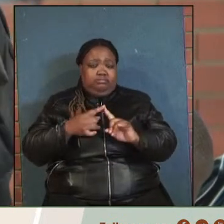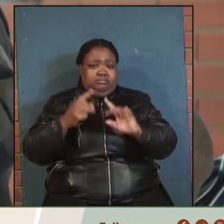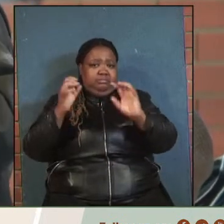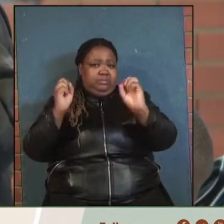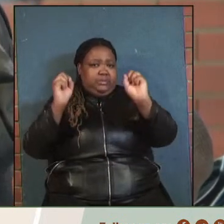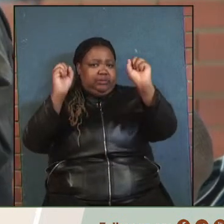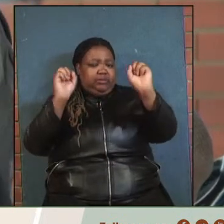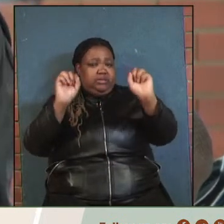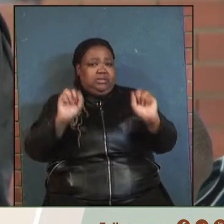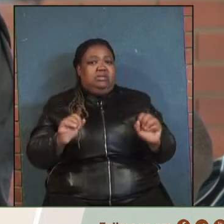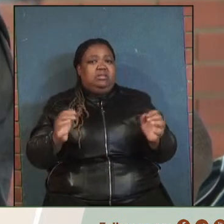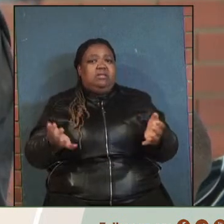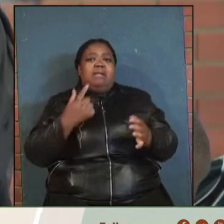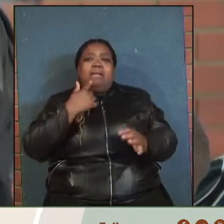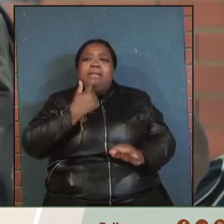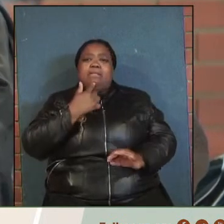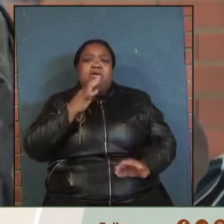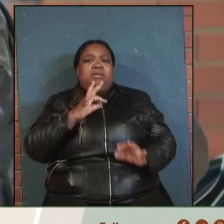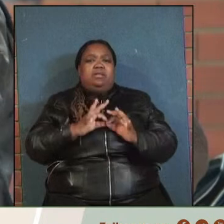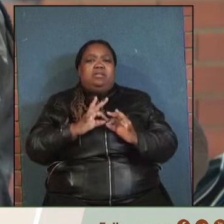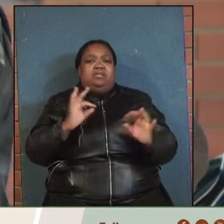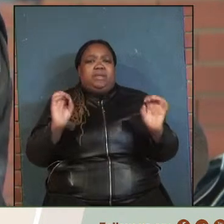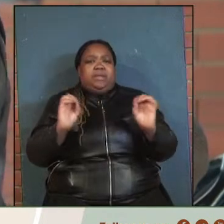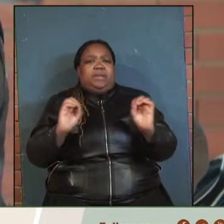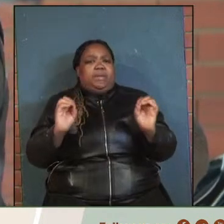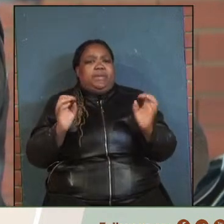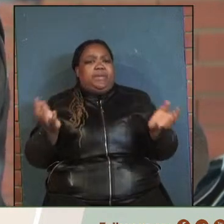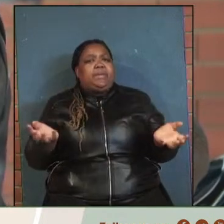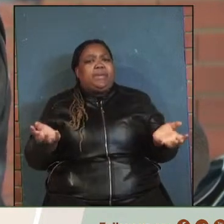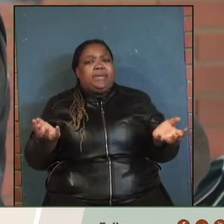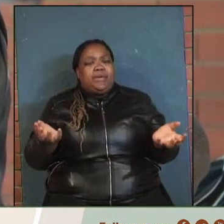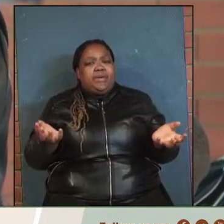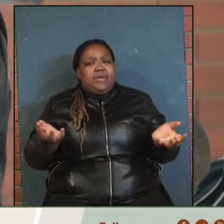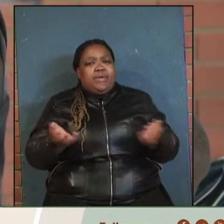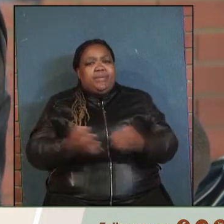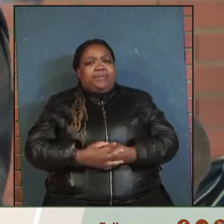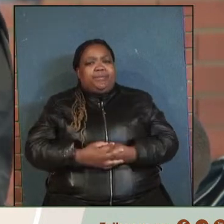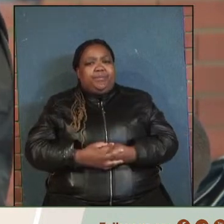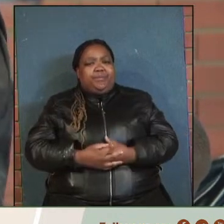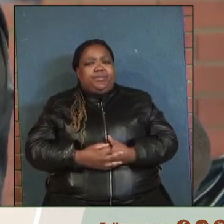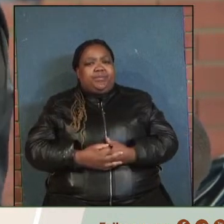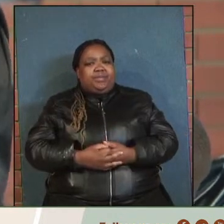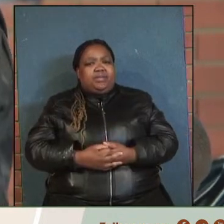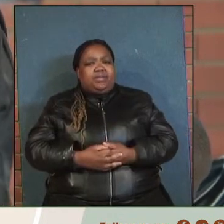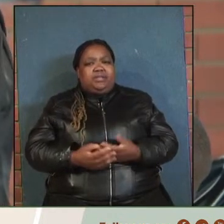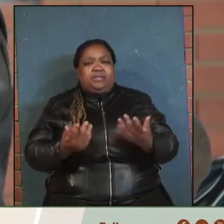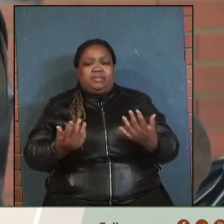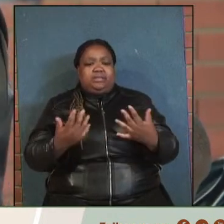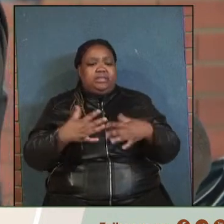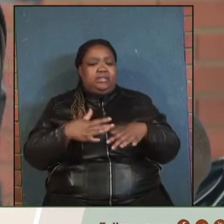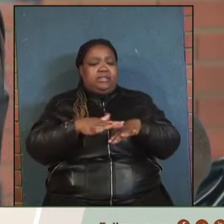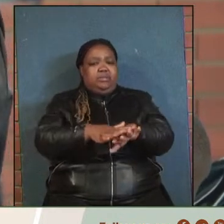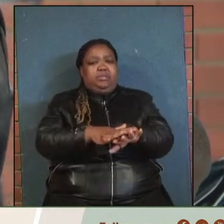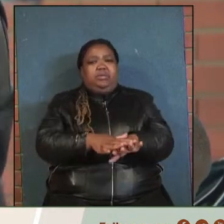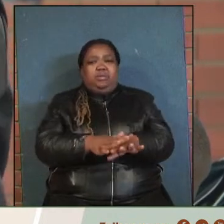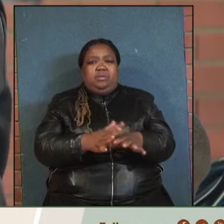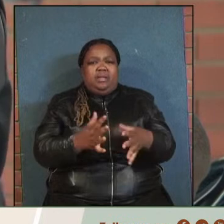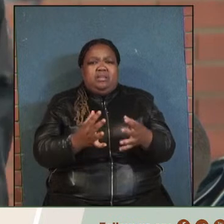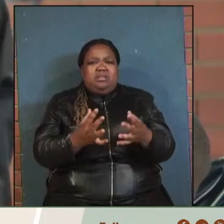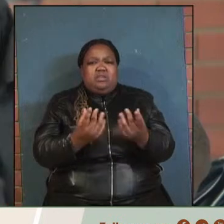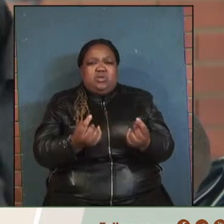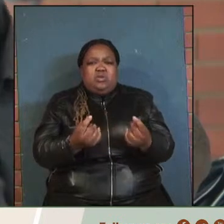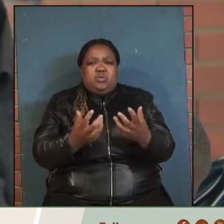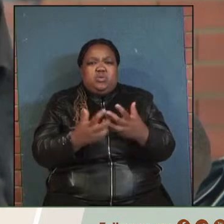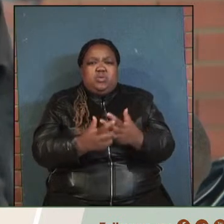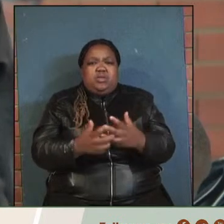but yet not being specific on how and these things will be implemented. They're just throwing them and not giving a